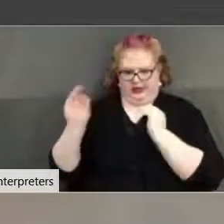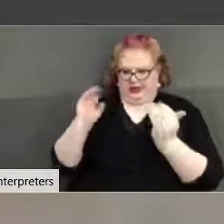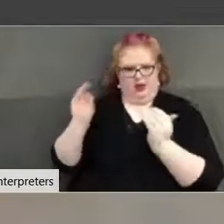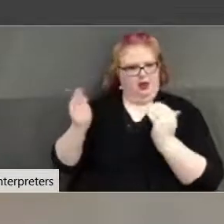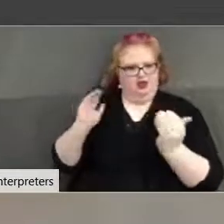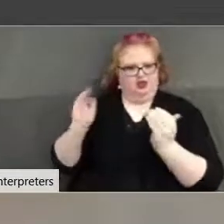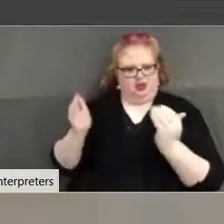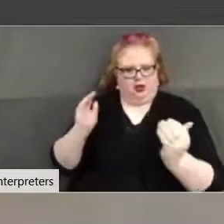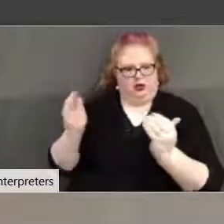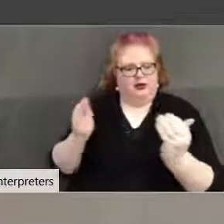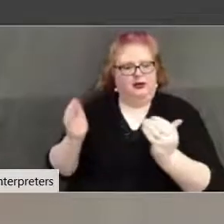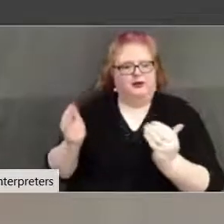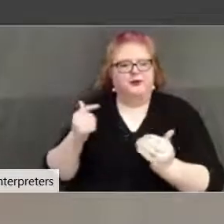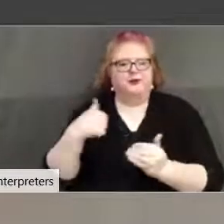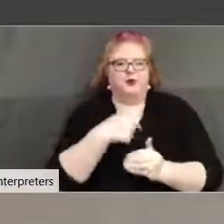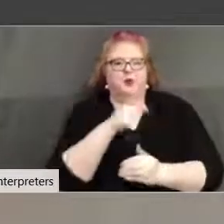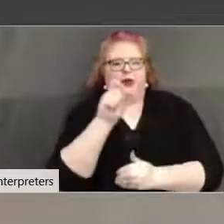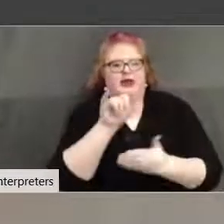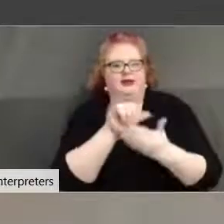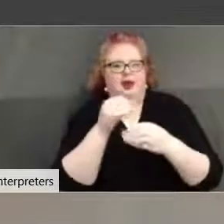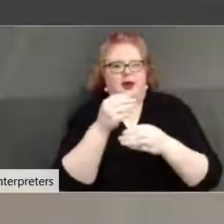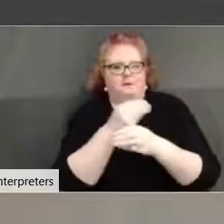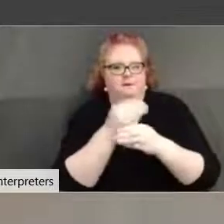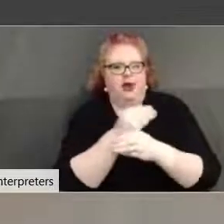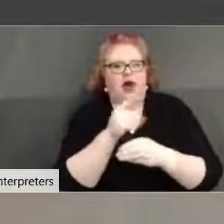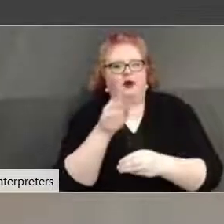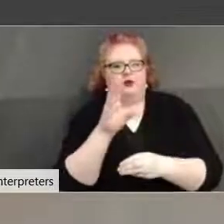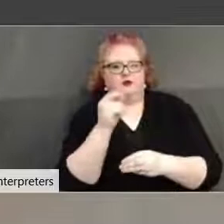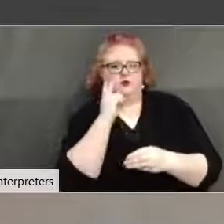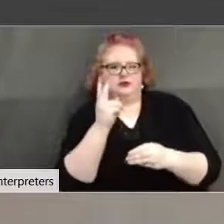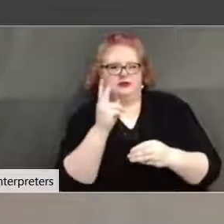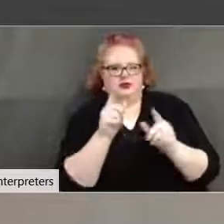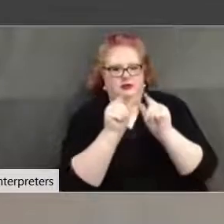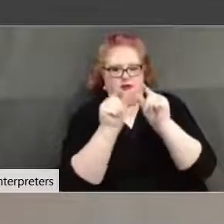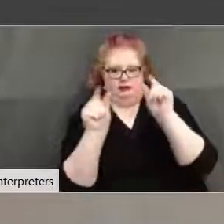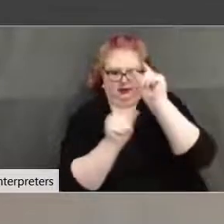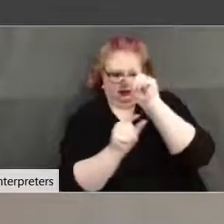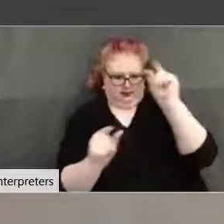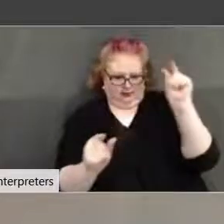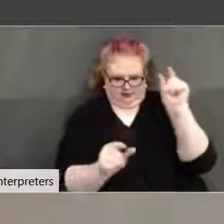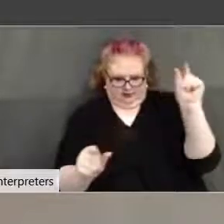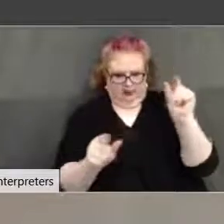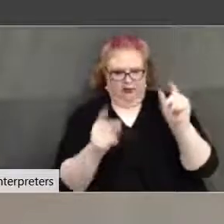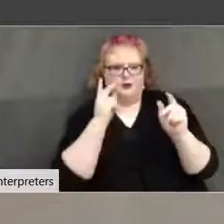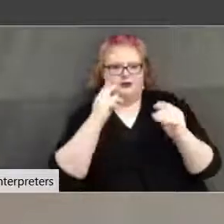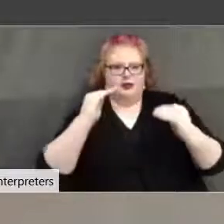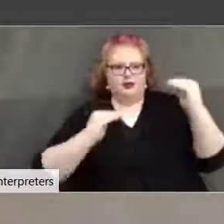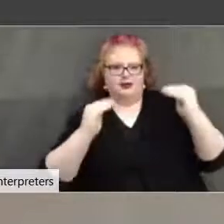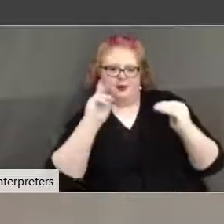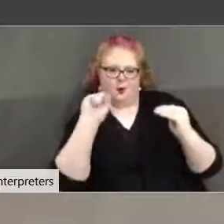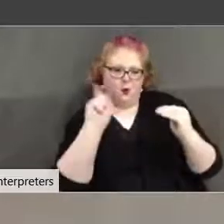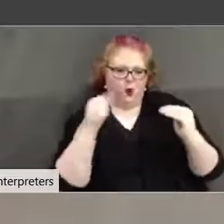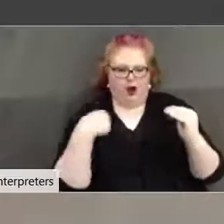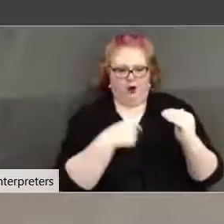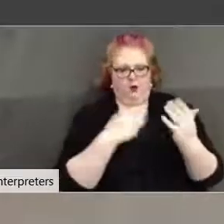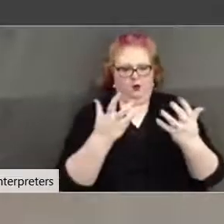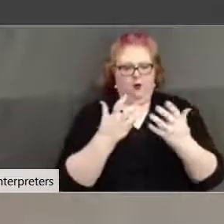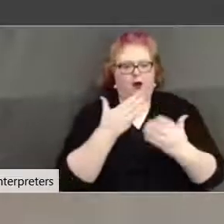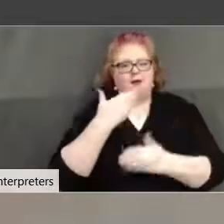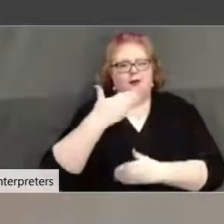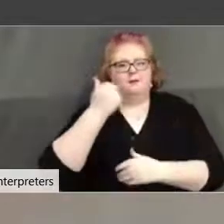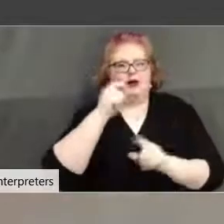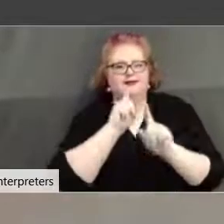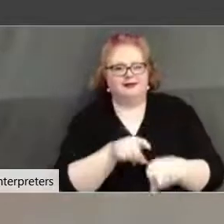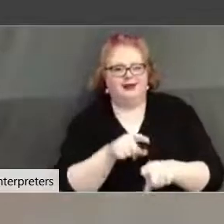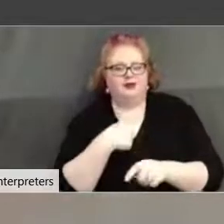math we need to add to our calculus to get to the answer we're seeking. And I'm with Dean that I agree